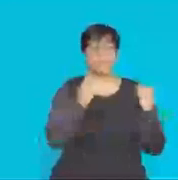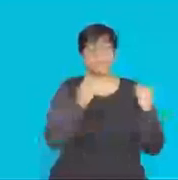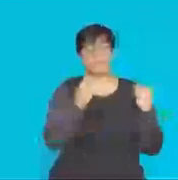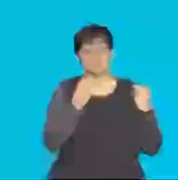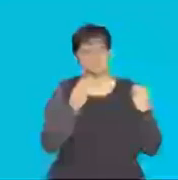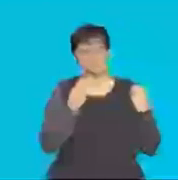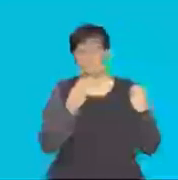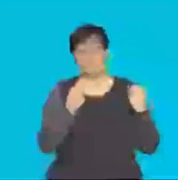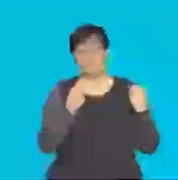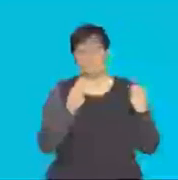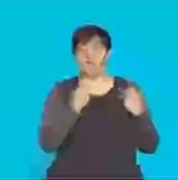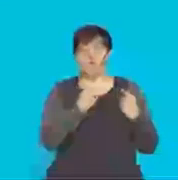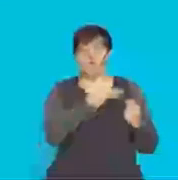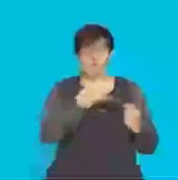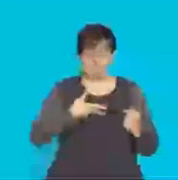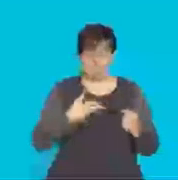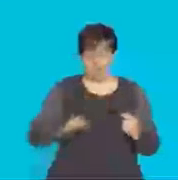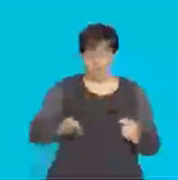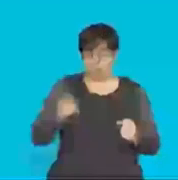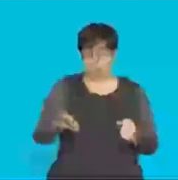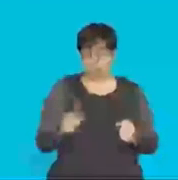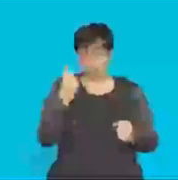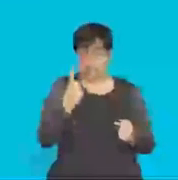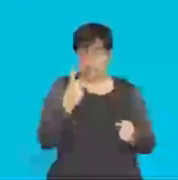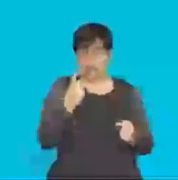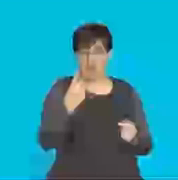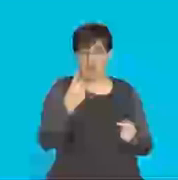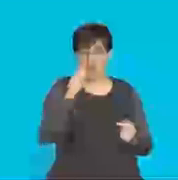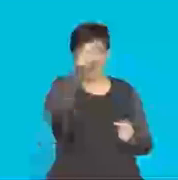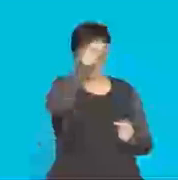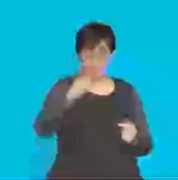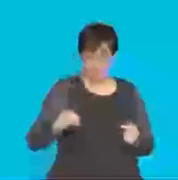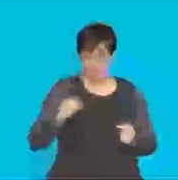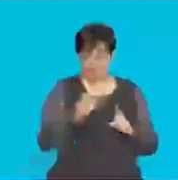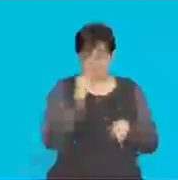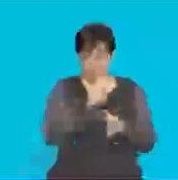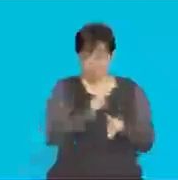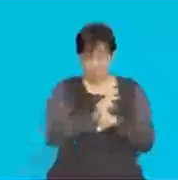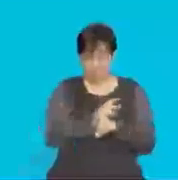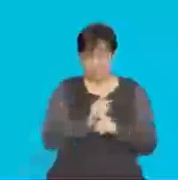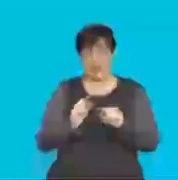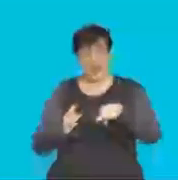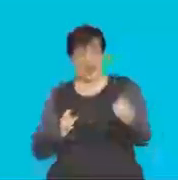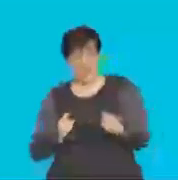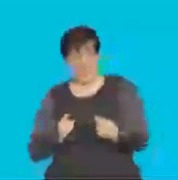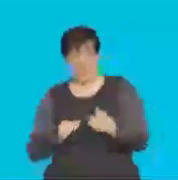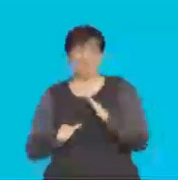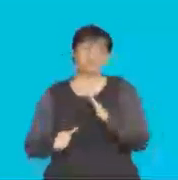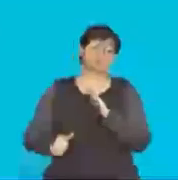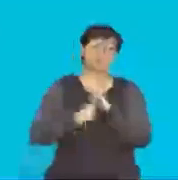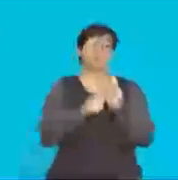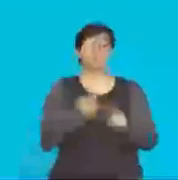or the female contributes to one recessive allele from the mother, and the other has to be the dominant allele from the